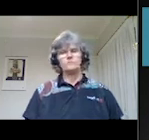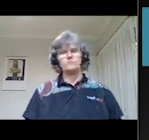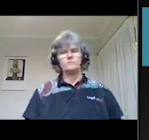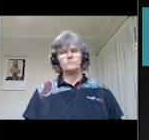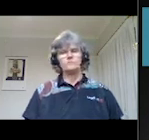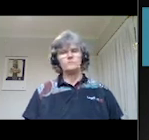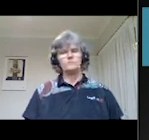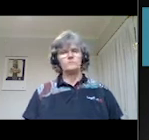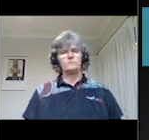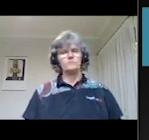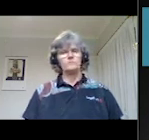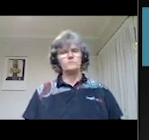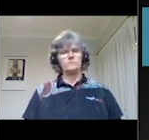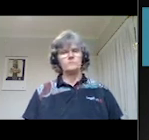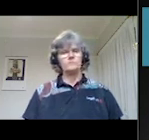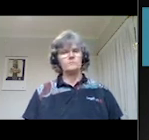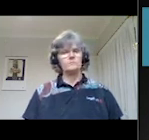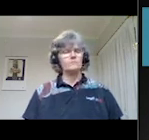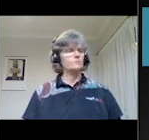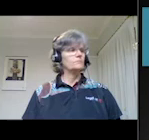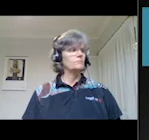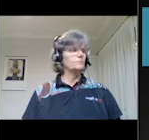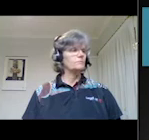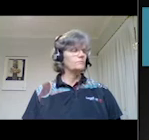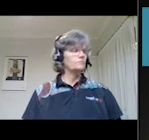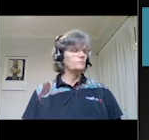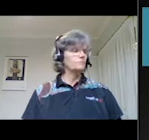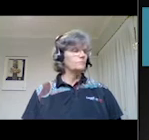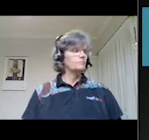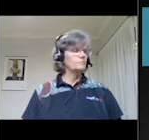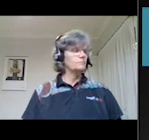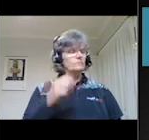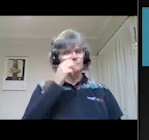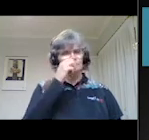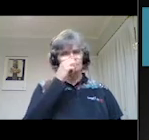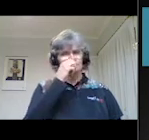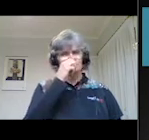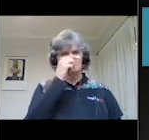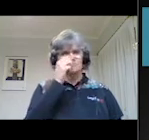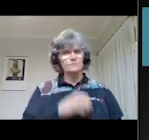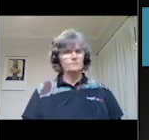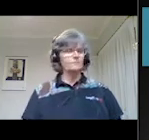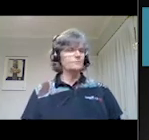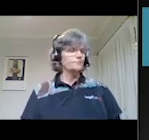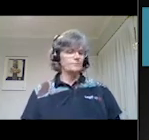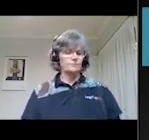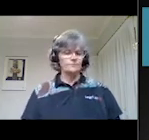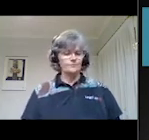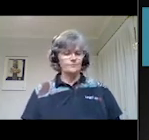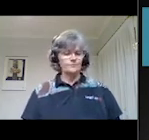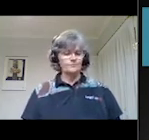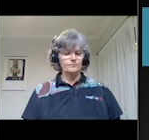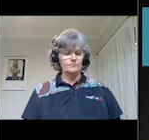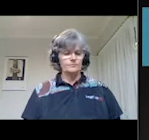the violent person, often called the offender's, behaviour. Examples of these conditions might be not